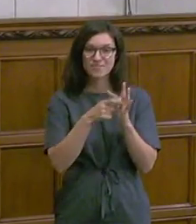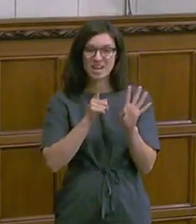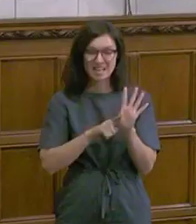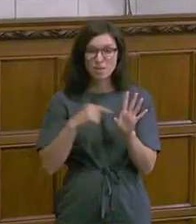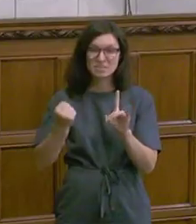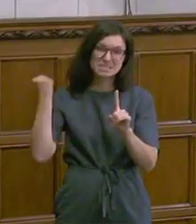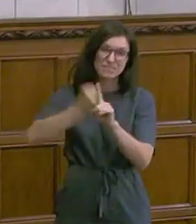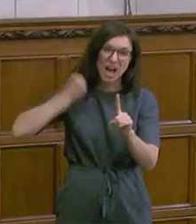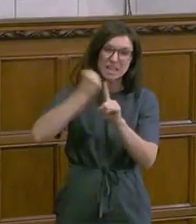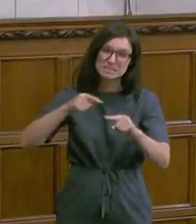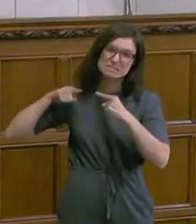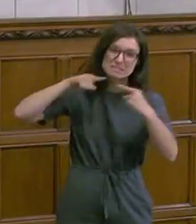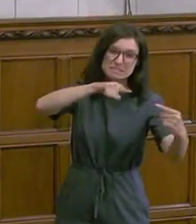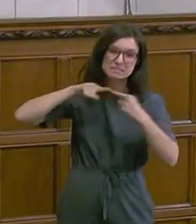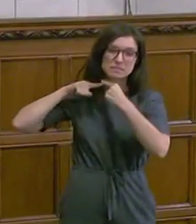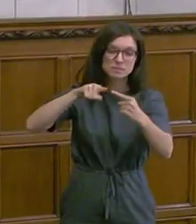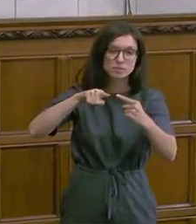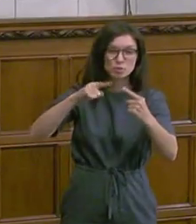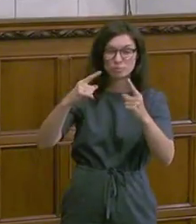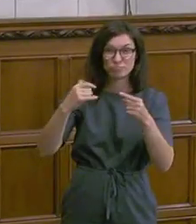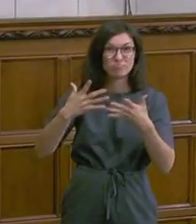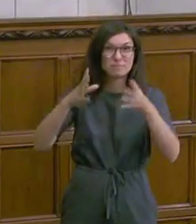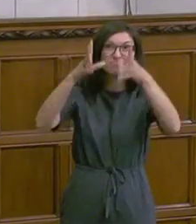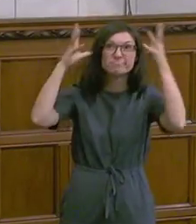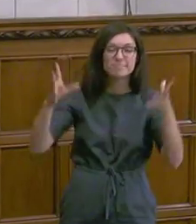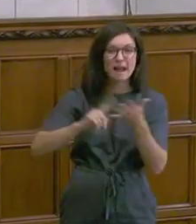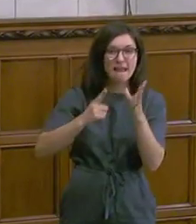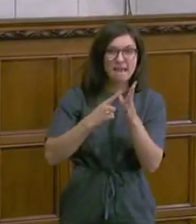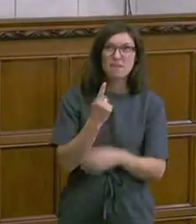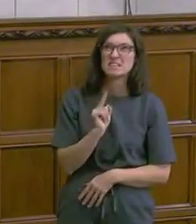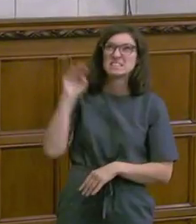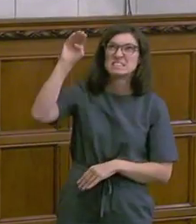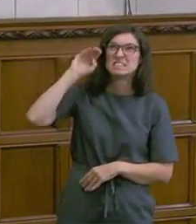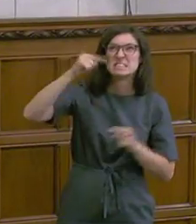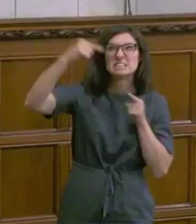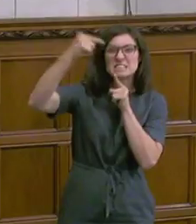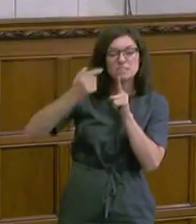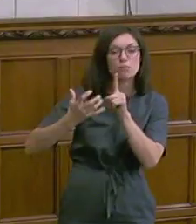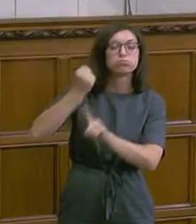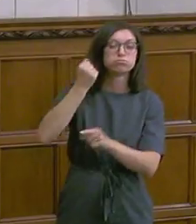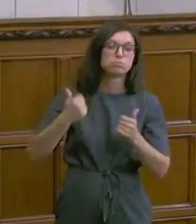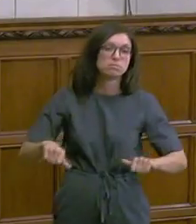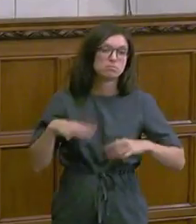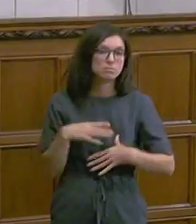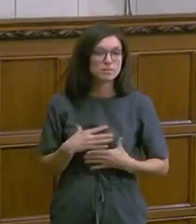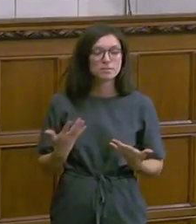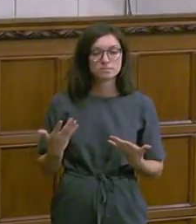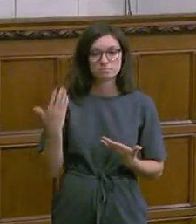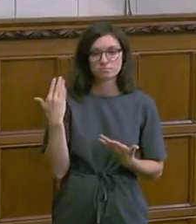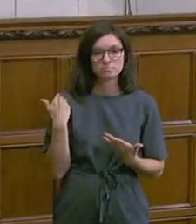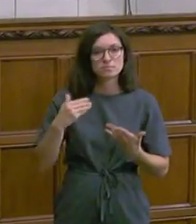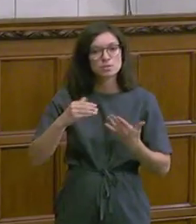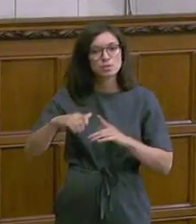of taking on the might of their local authorities. A recent and damning report by the Local Government and Social Care